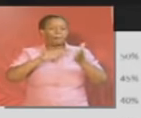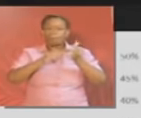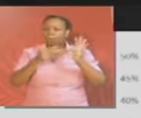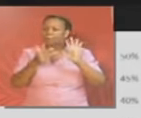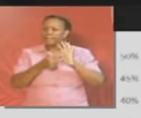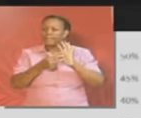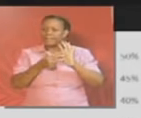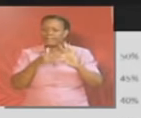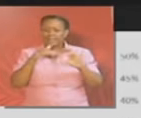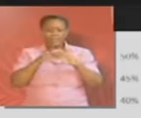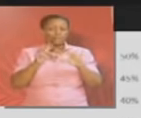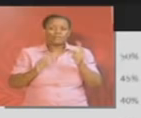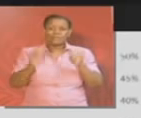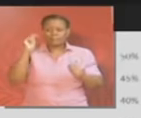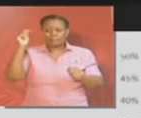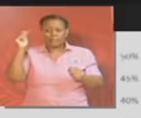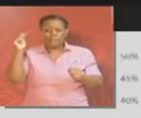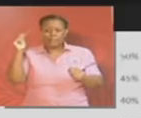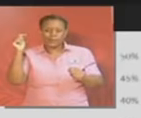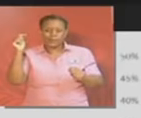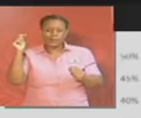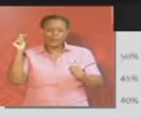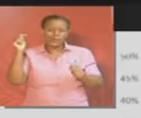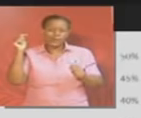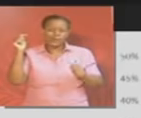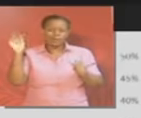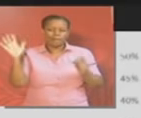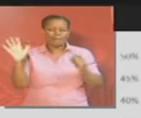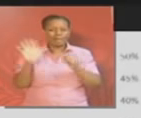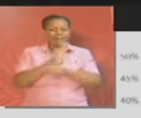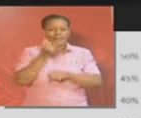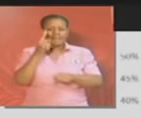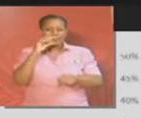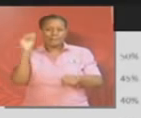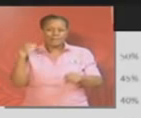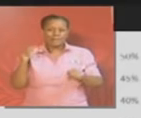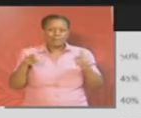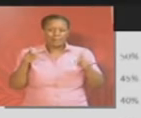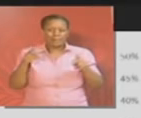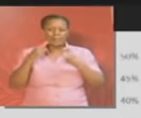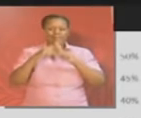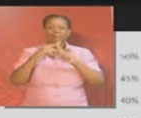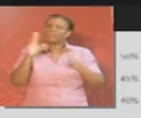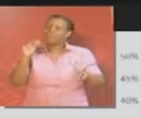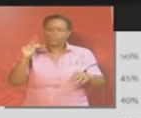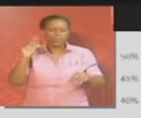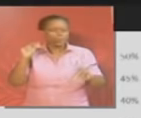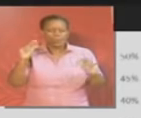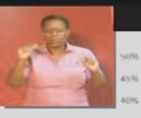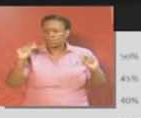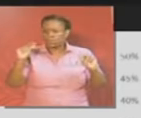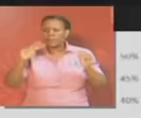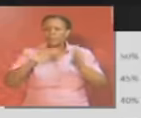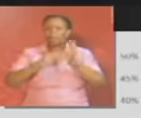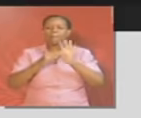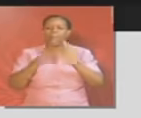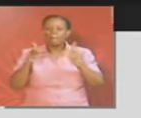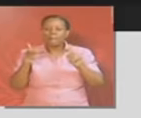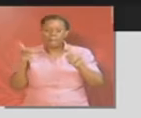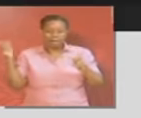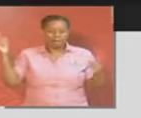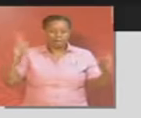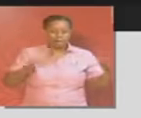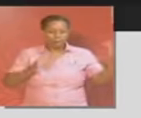health system with respiratory illness and get tested have turned out to be positive. Let's go to the next